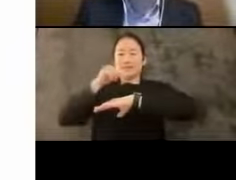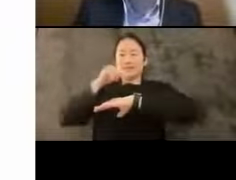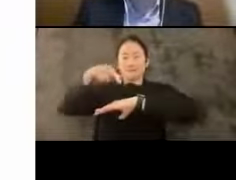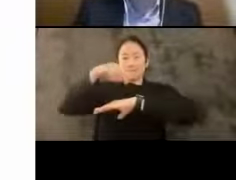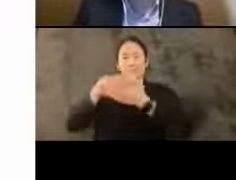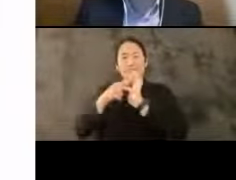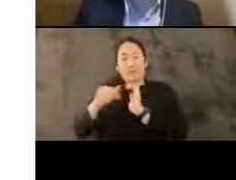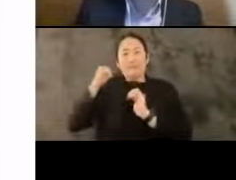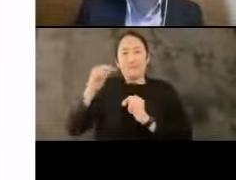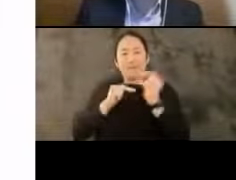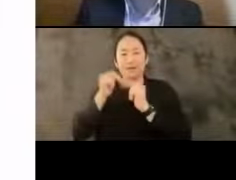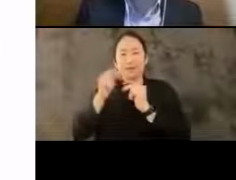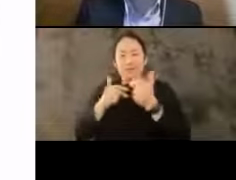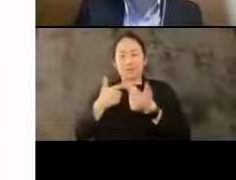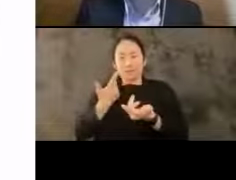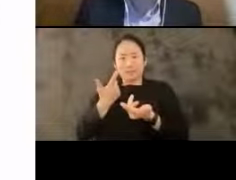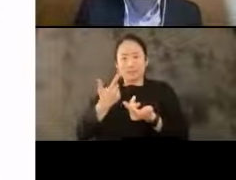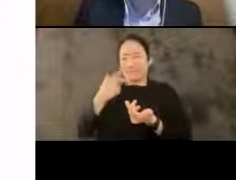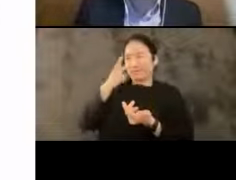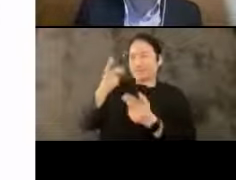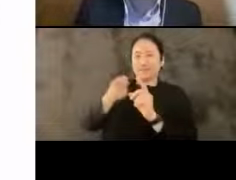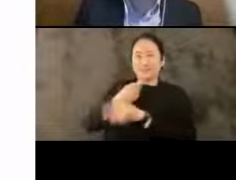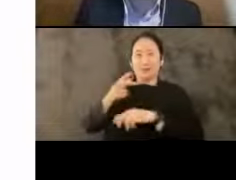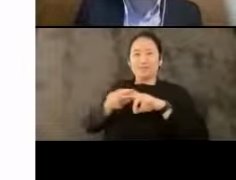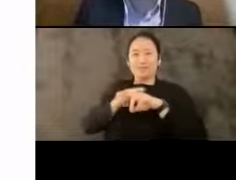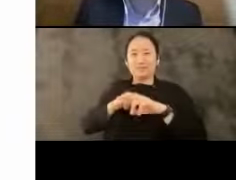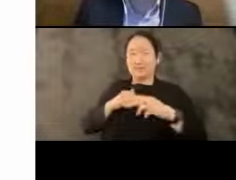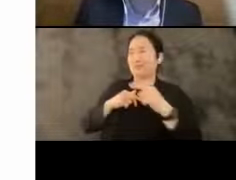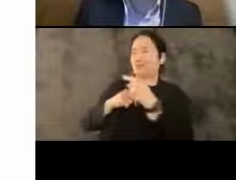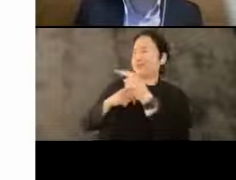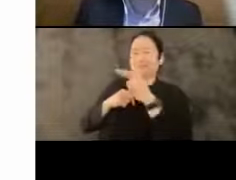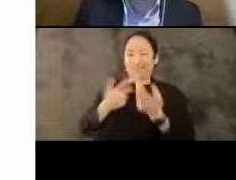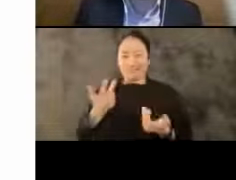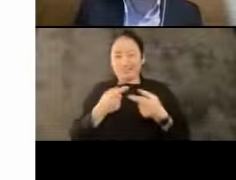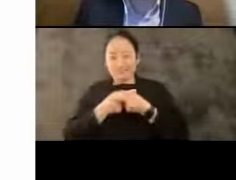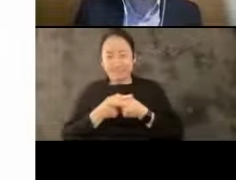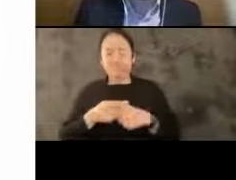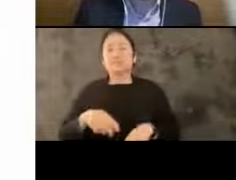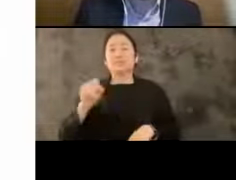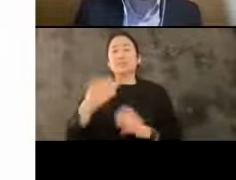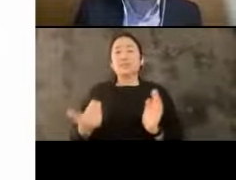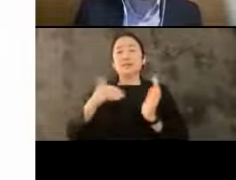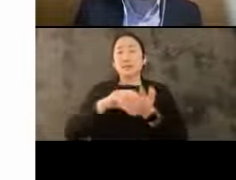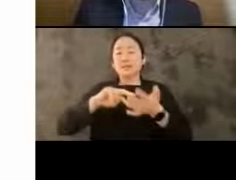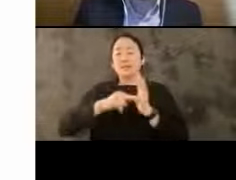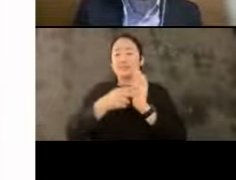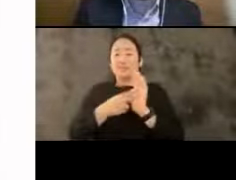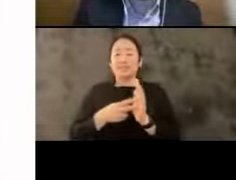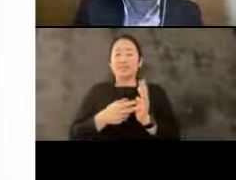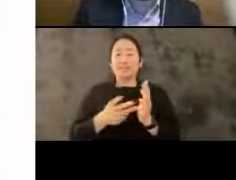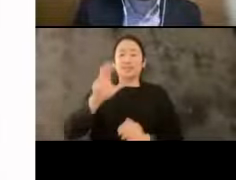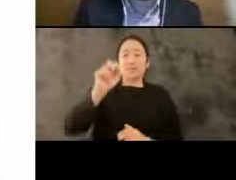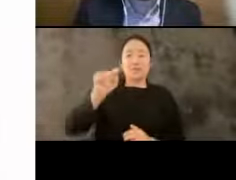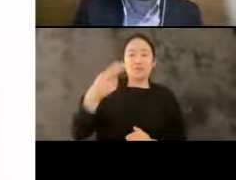So that one got a red. And again, we're not saying that, the 30th Street corridor shouldn't be